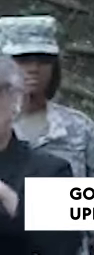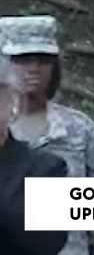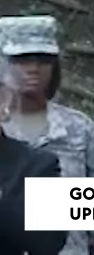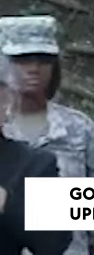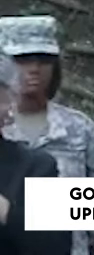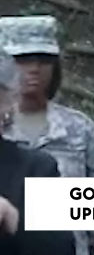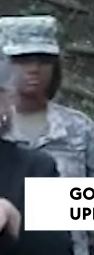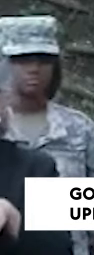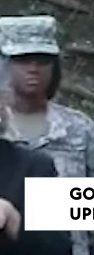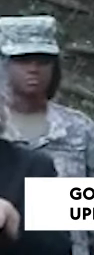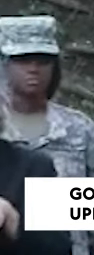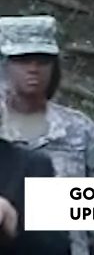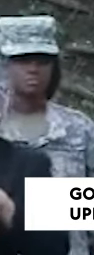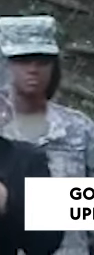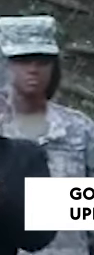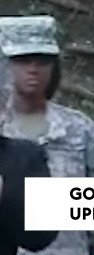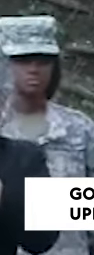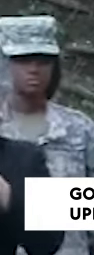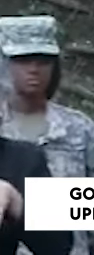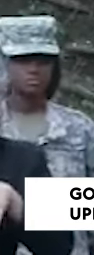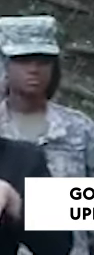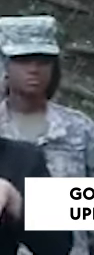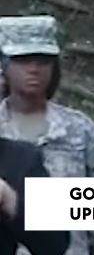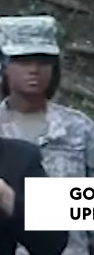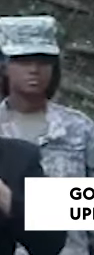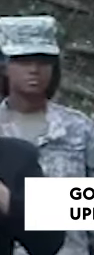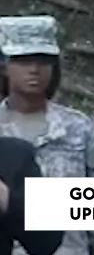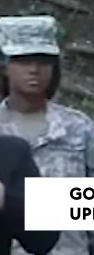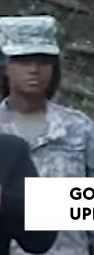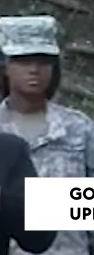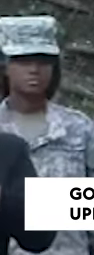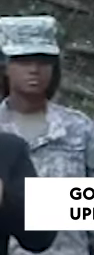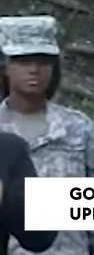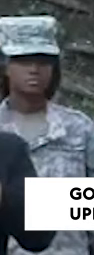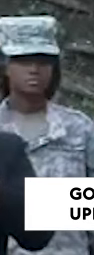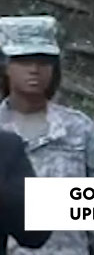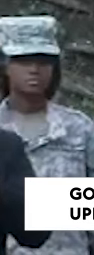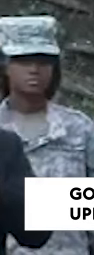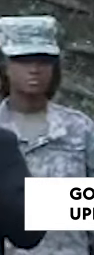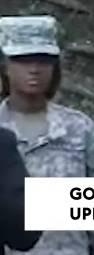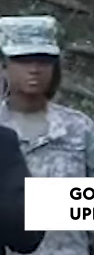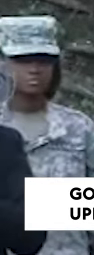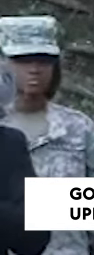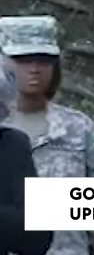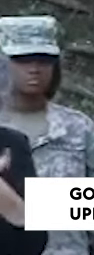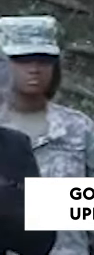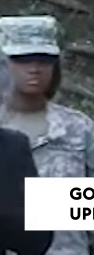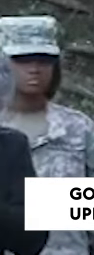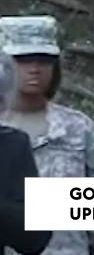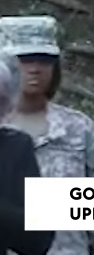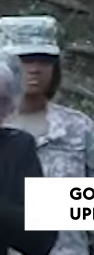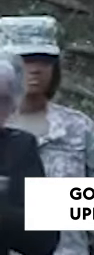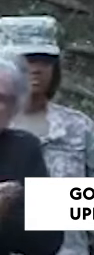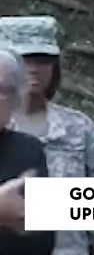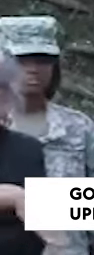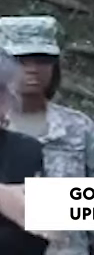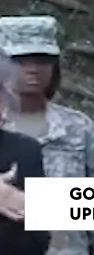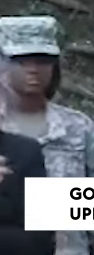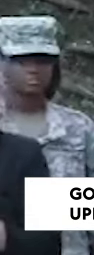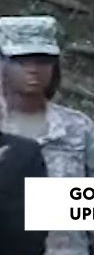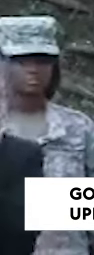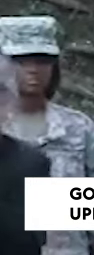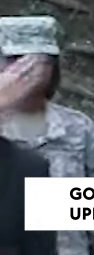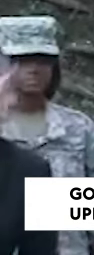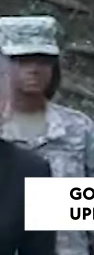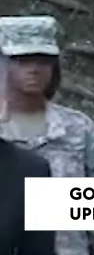Myers, but then it went all the way up the interior of the state, all the way out to the Atlantic Ocean around Daytona Beach. So the